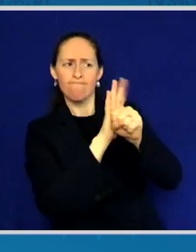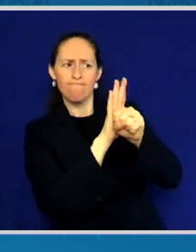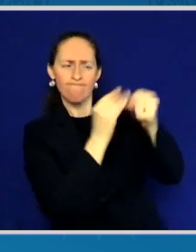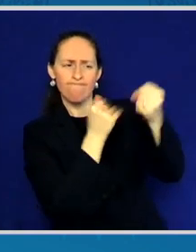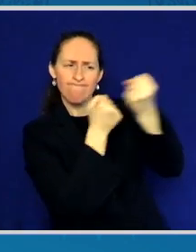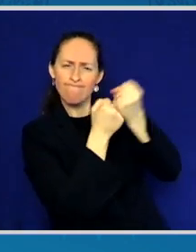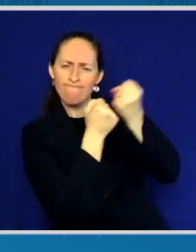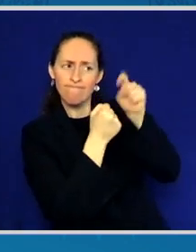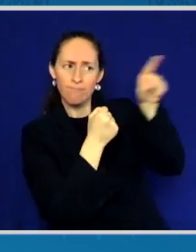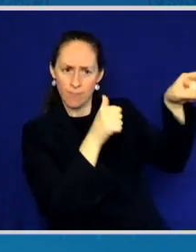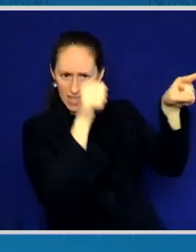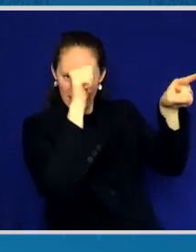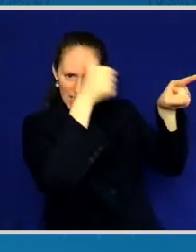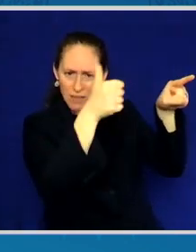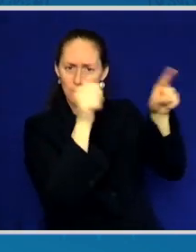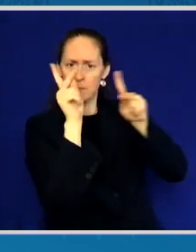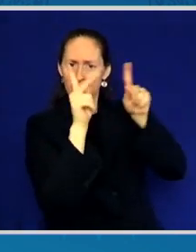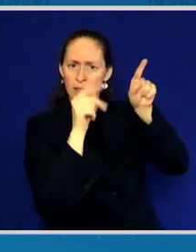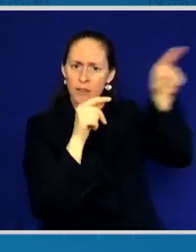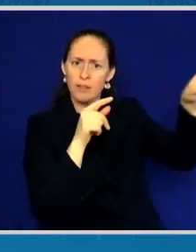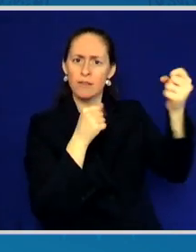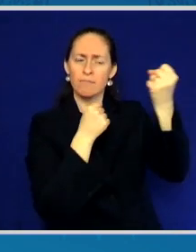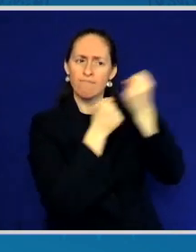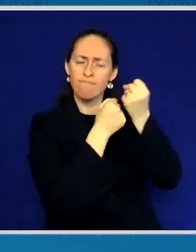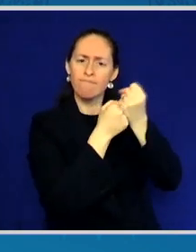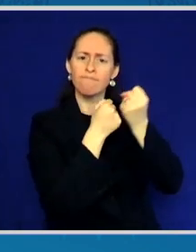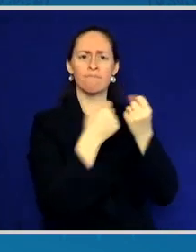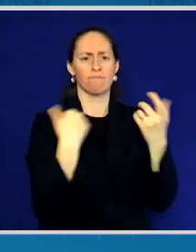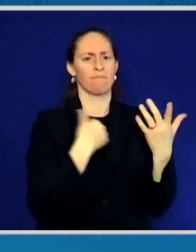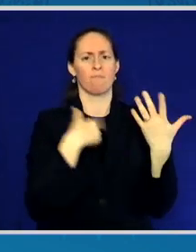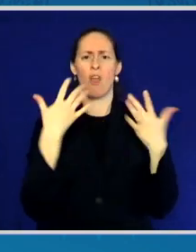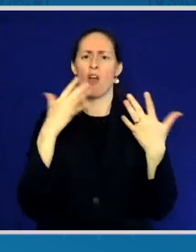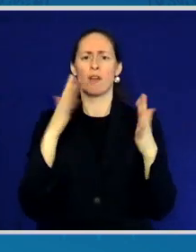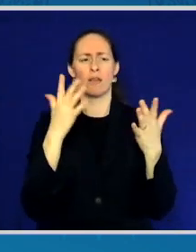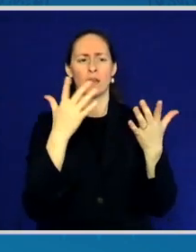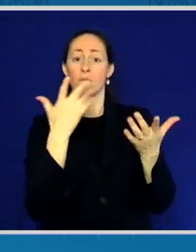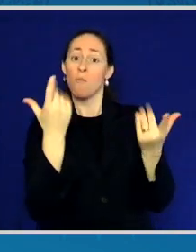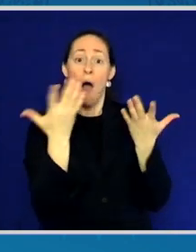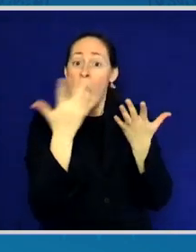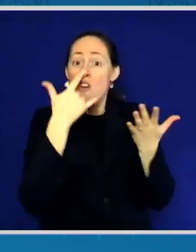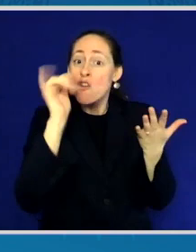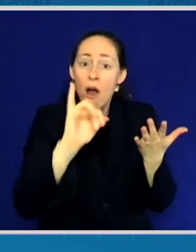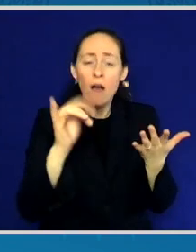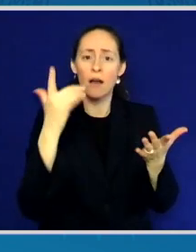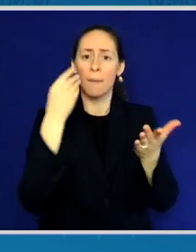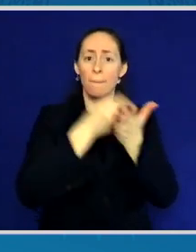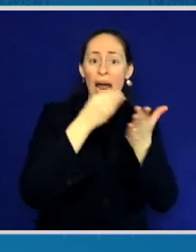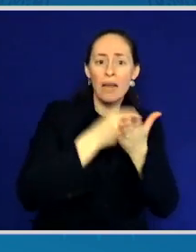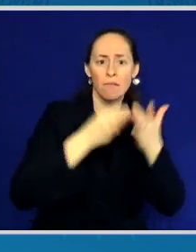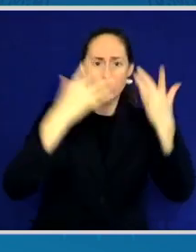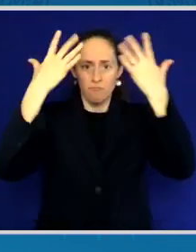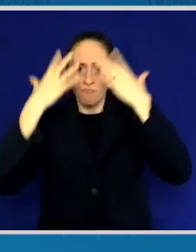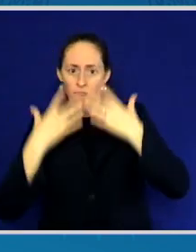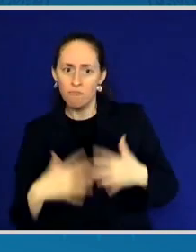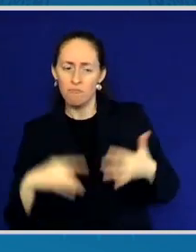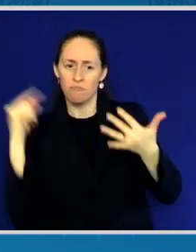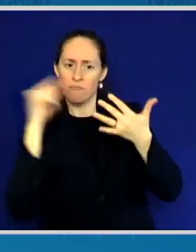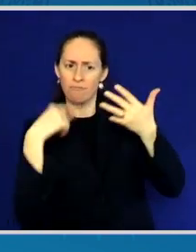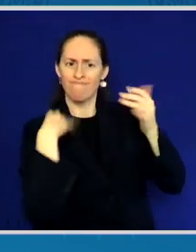and we've made already a commitment in terms of a dollar amount that will go to PPE and a number of other things. But it is tragic,